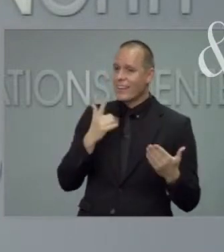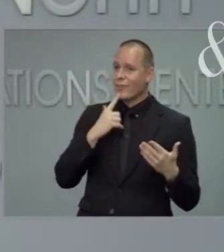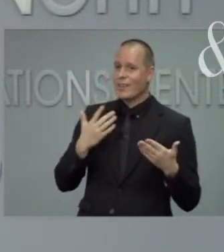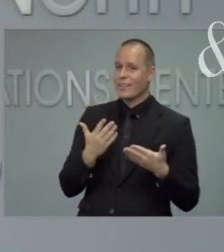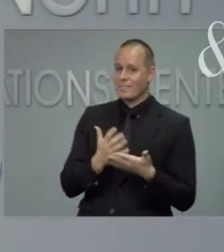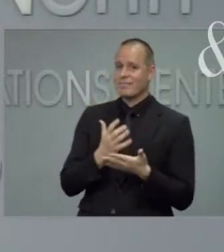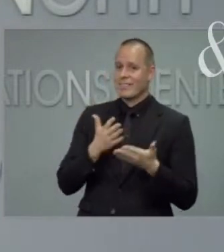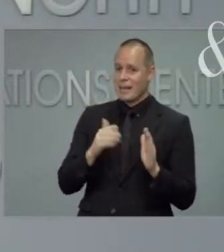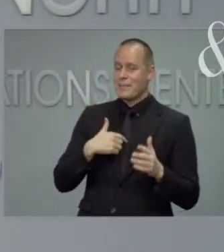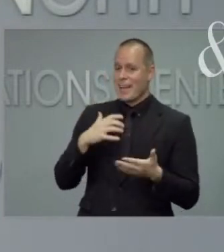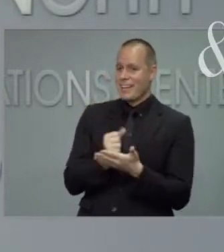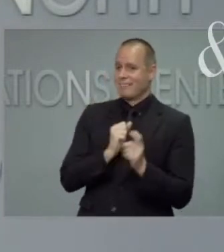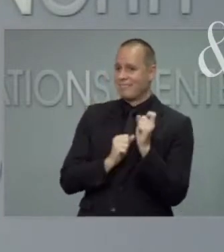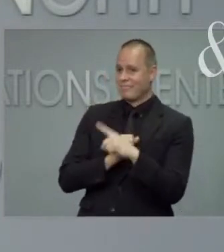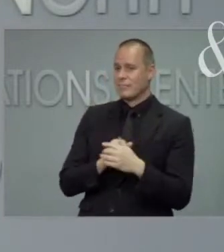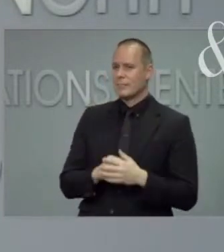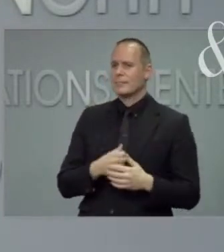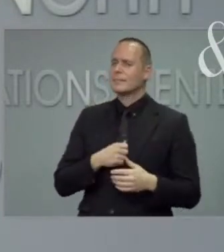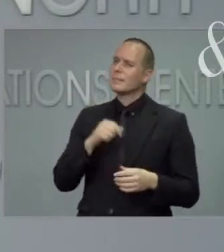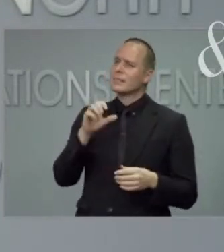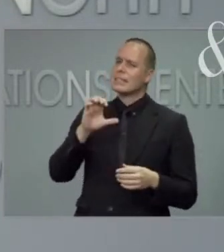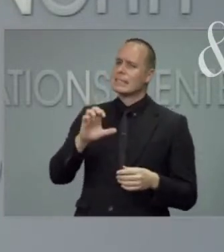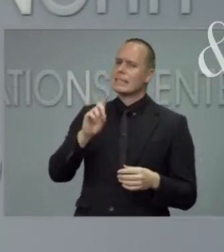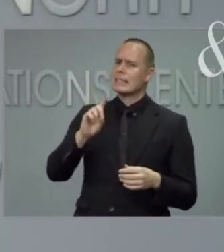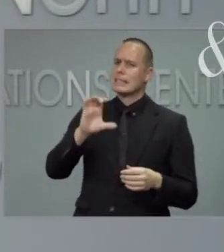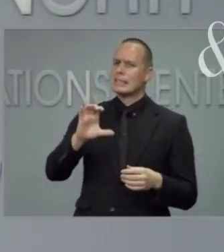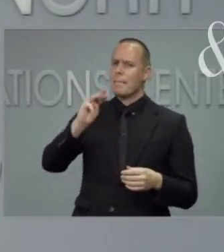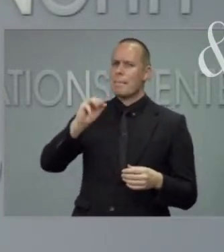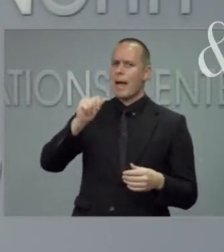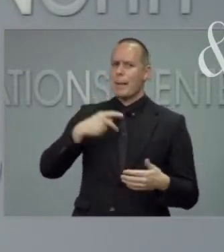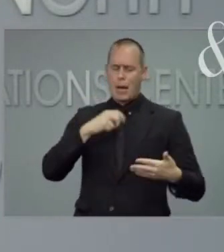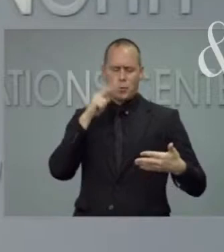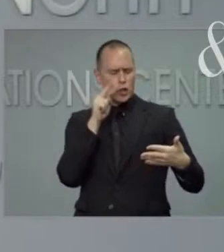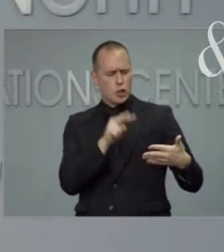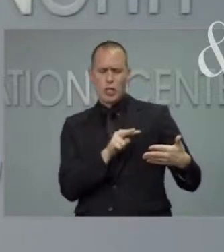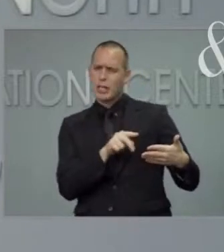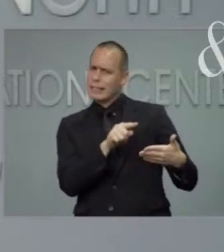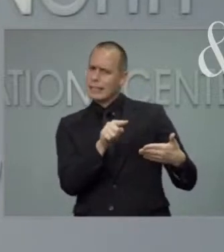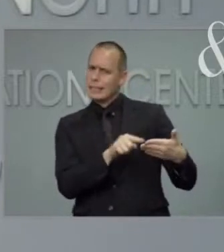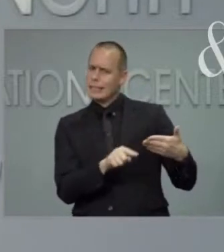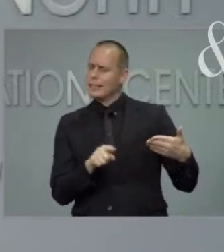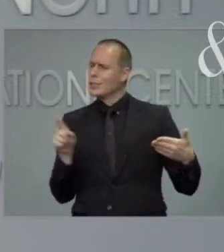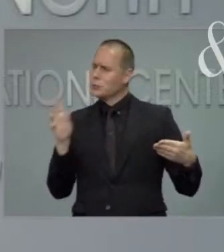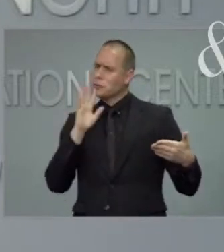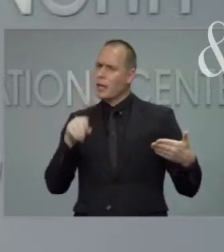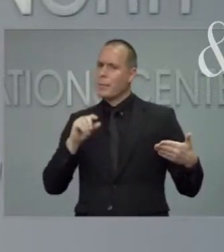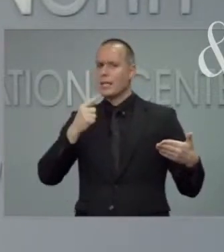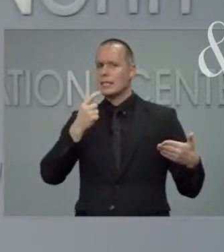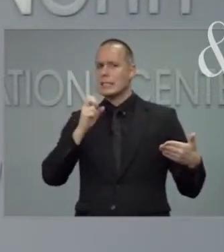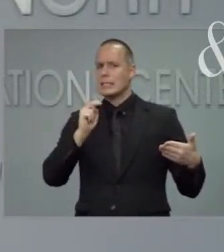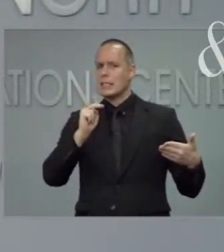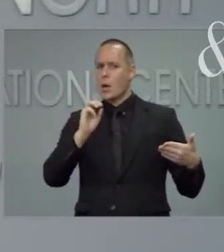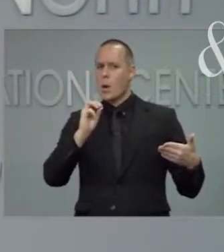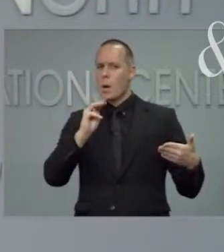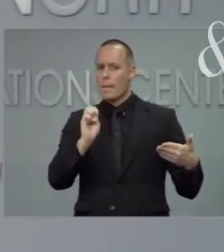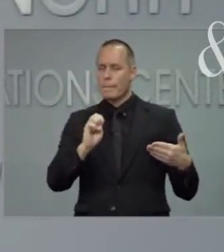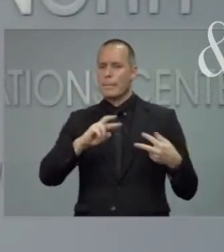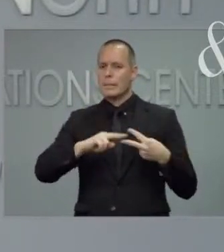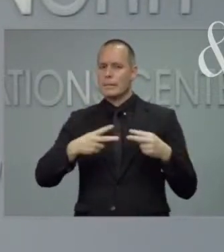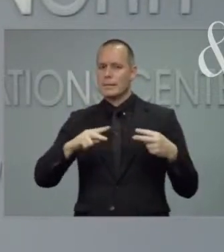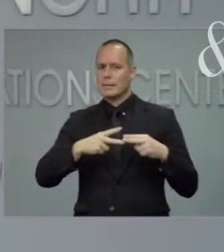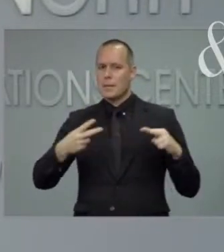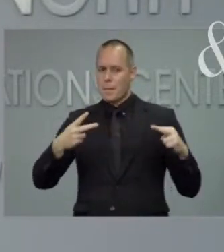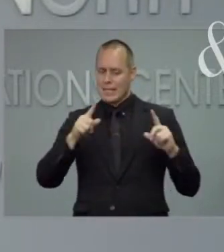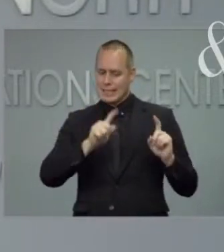question. I was looking at the CDC map, and it shows that, you were talking about the genomic testing of